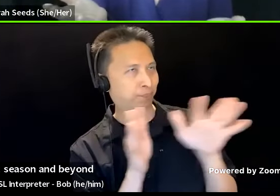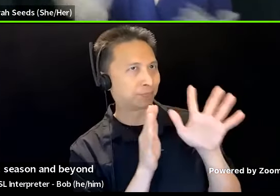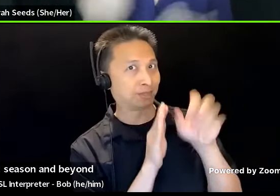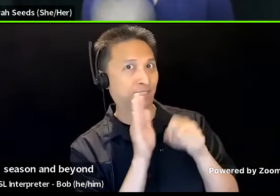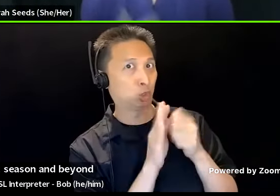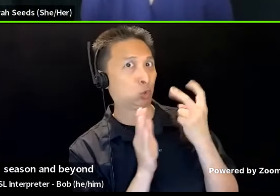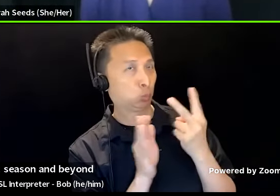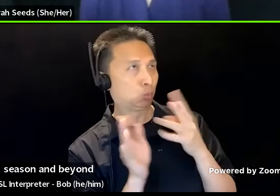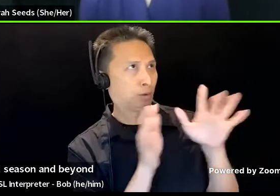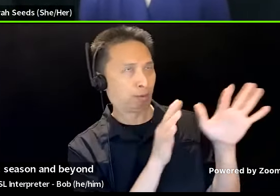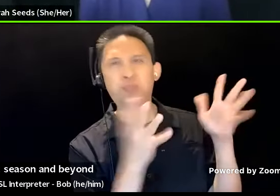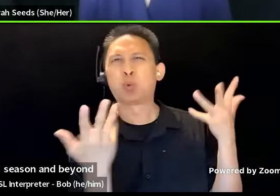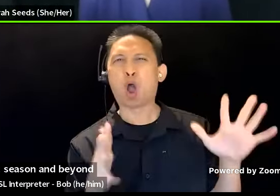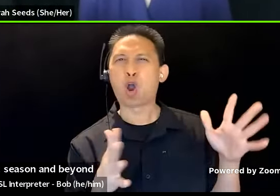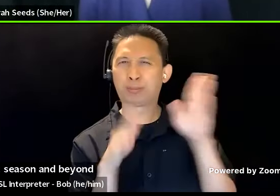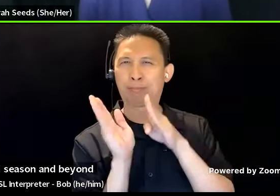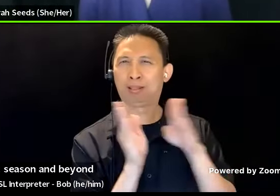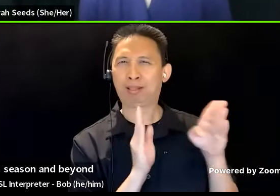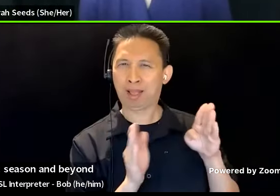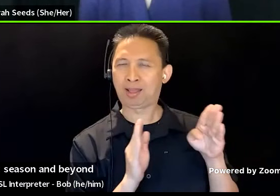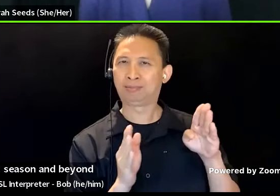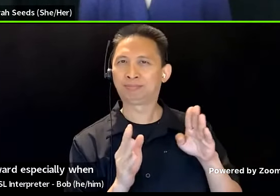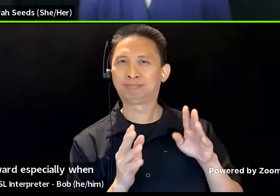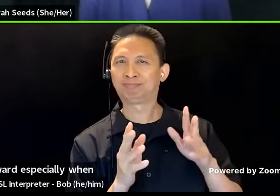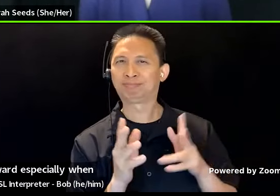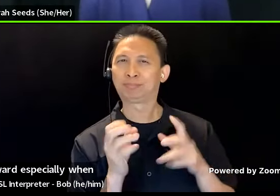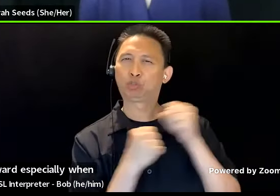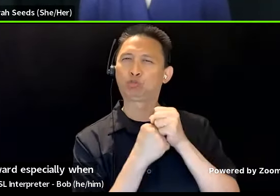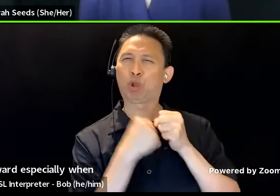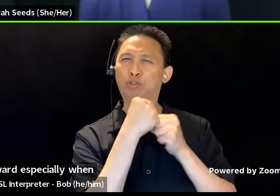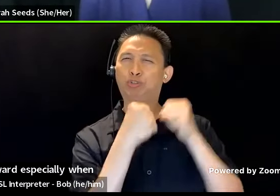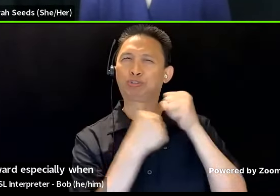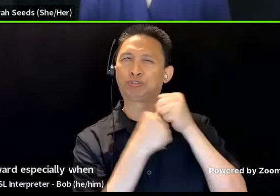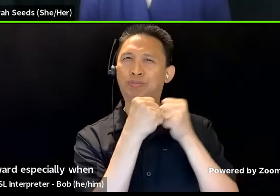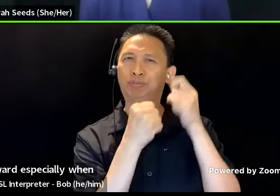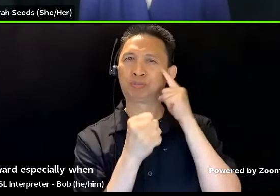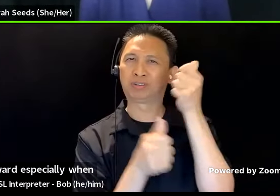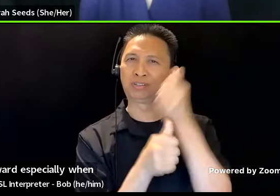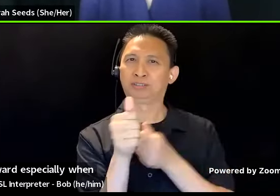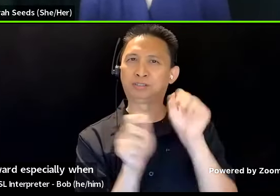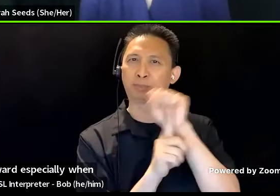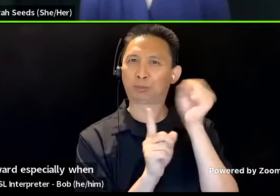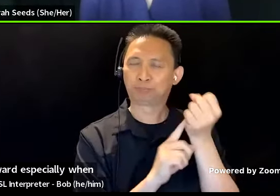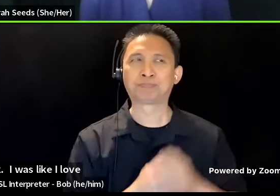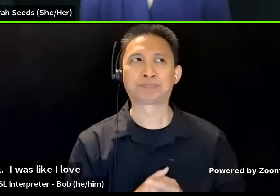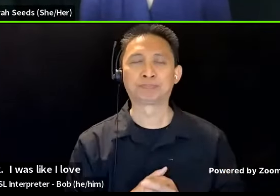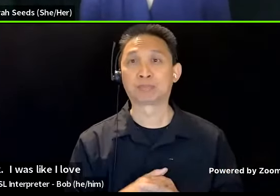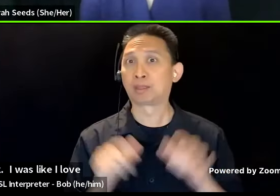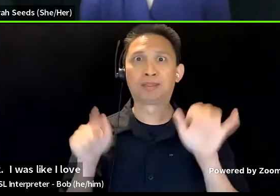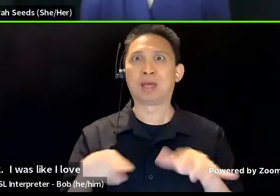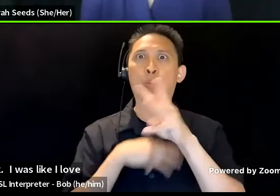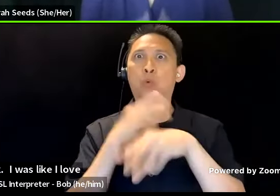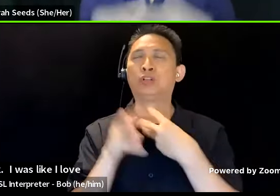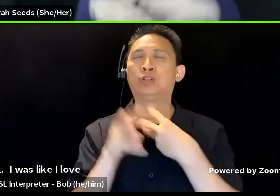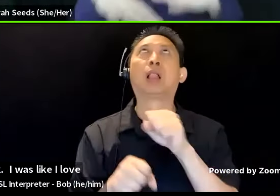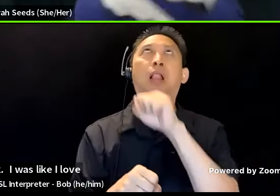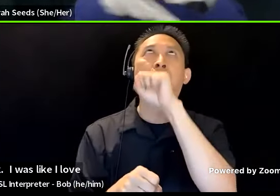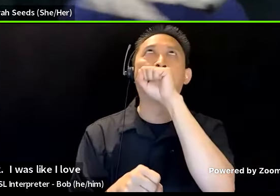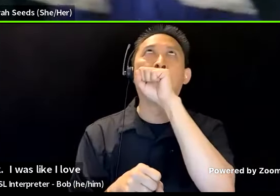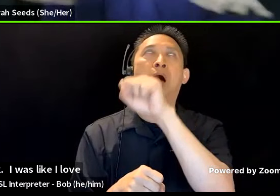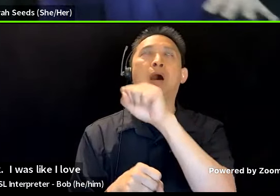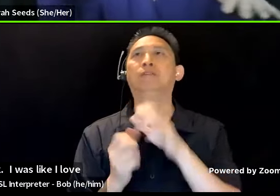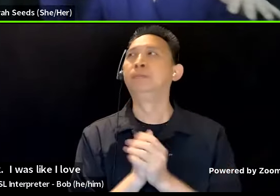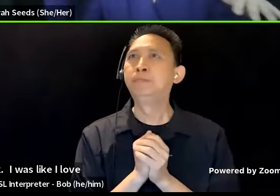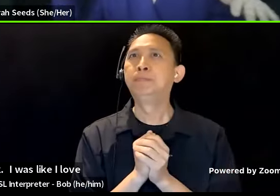our pitch deck. And I was like, you know, I love this world so much. I'm so excited with what else could